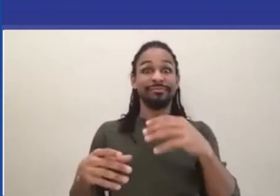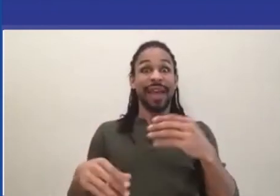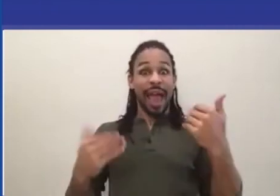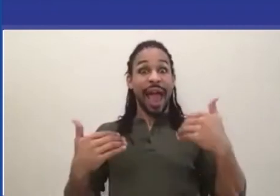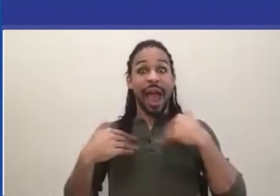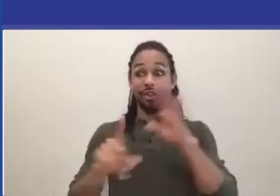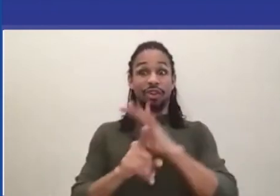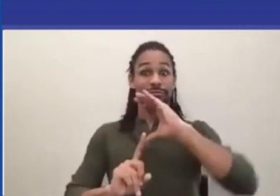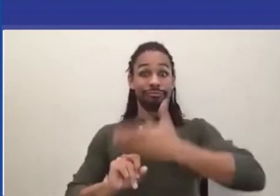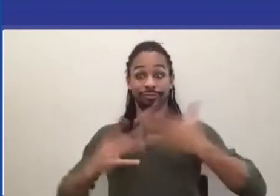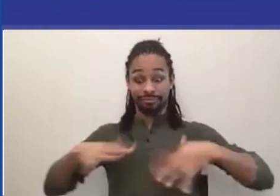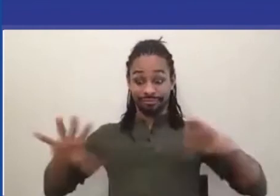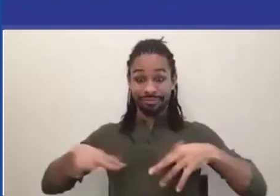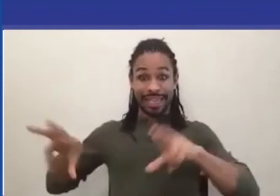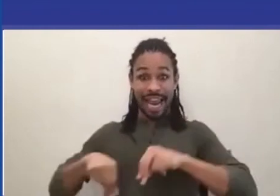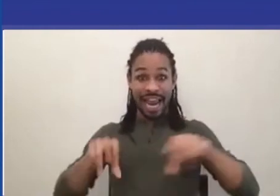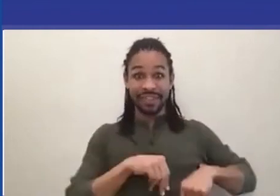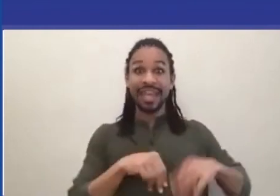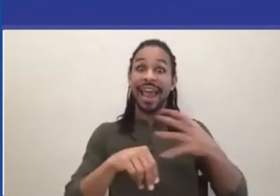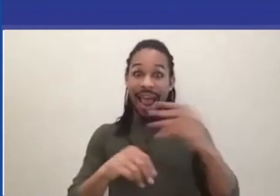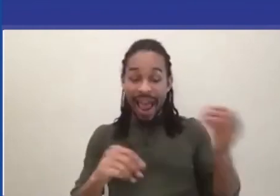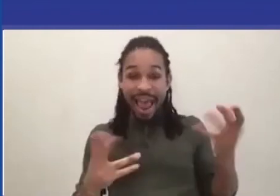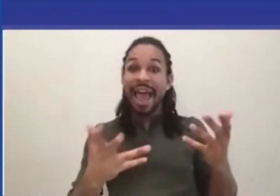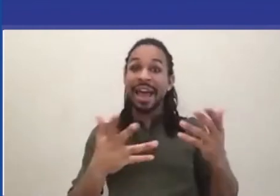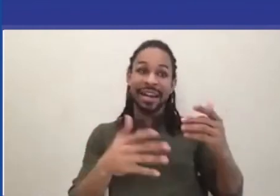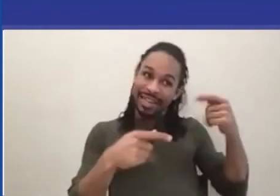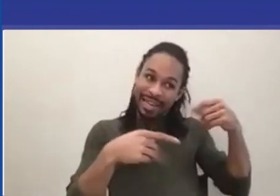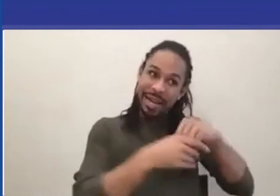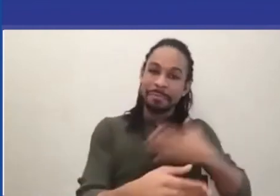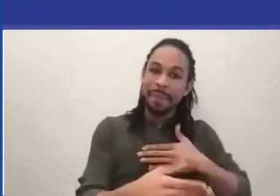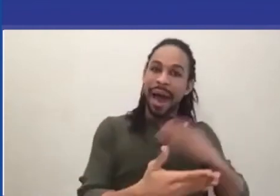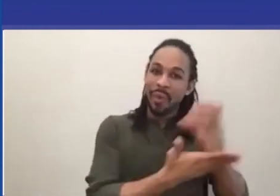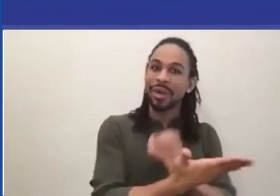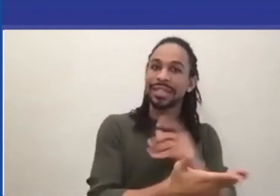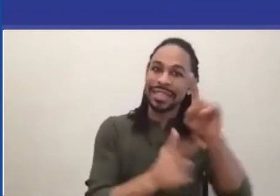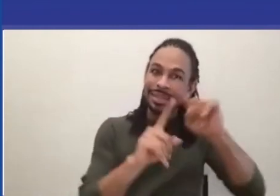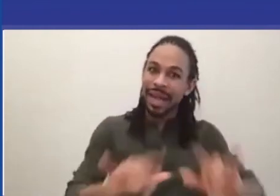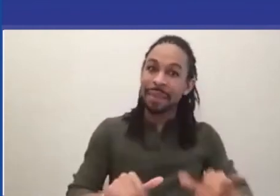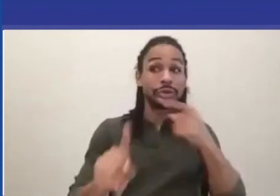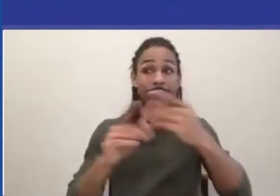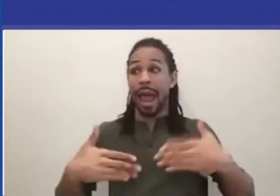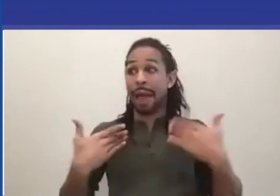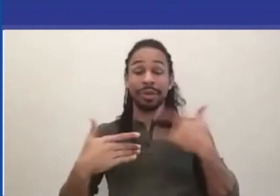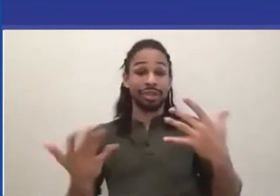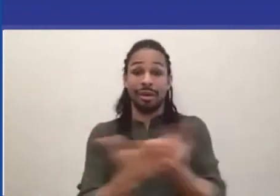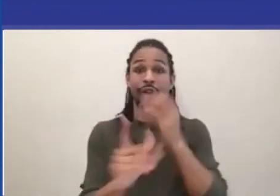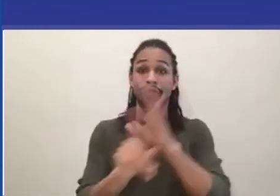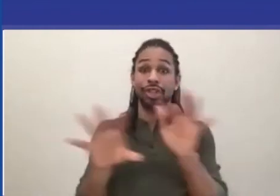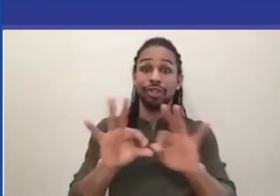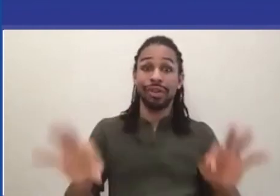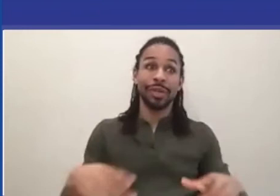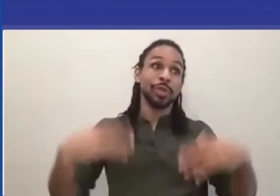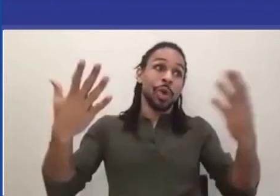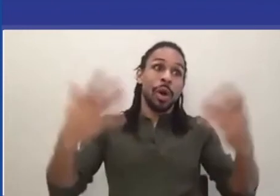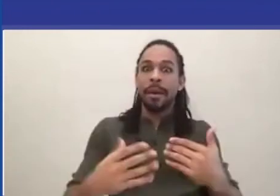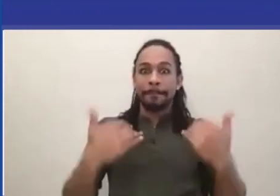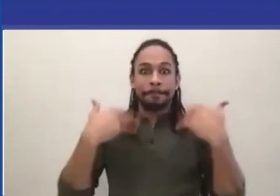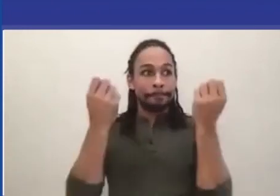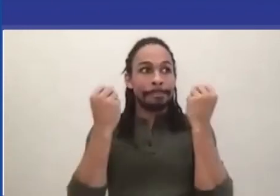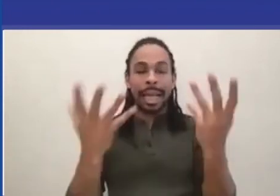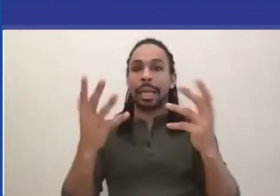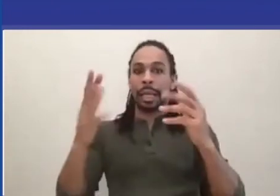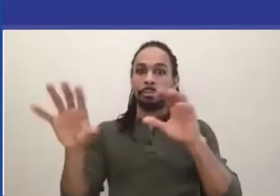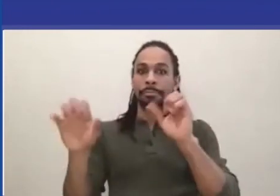happy, she got her degree. There are all these possibilities. So I think that what comes out of this is the